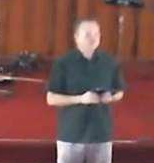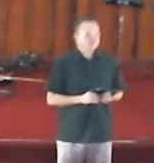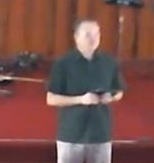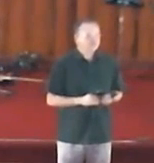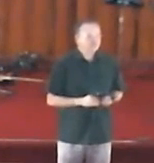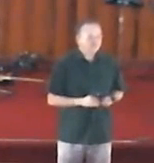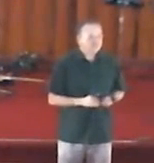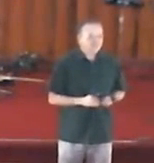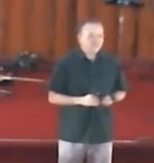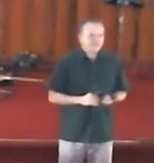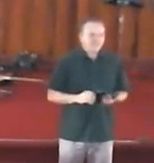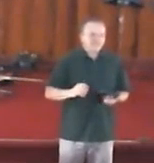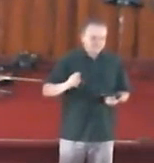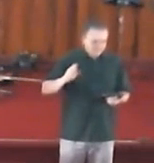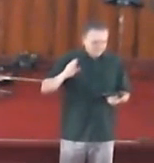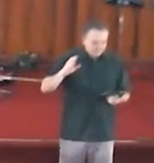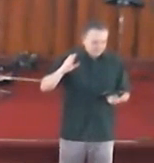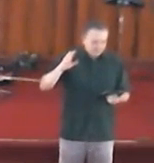the Holy Spirit.